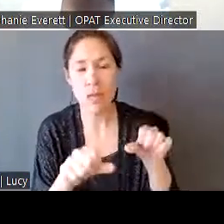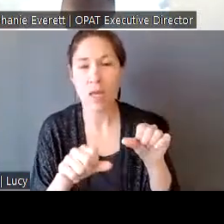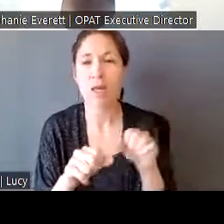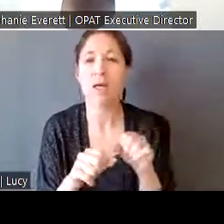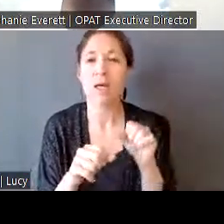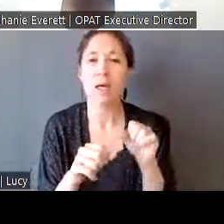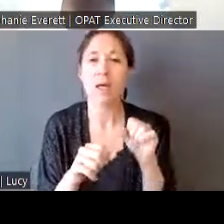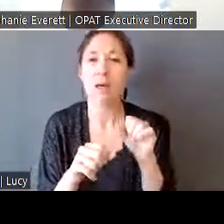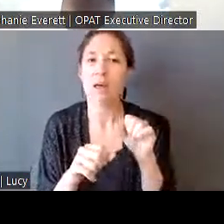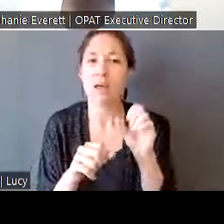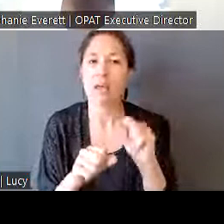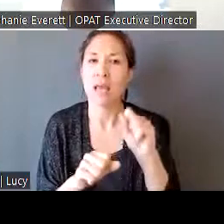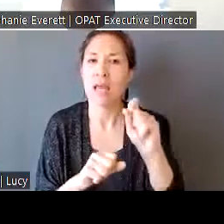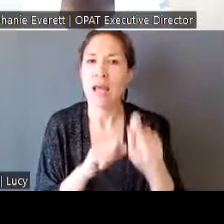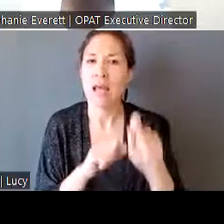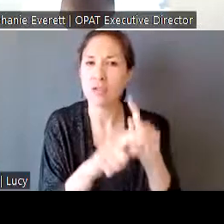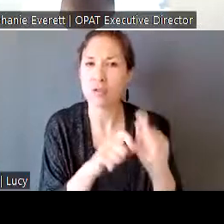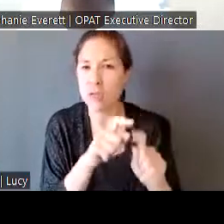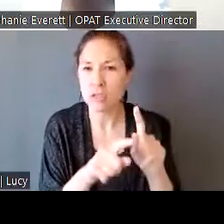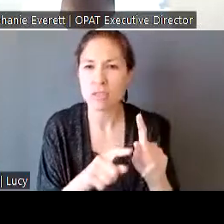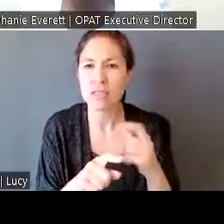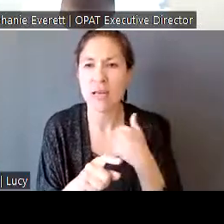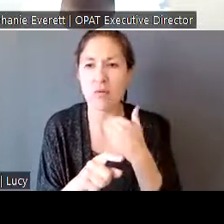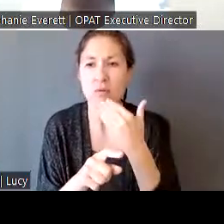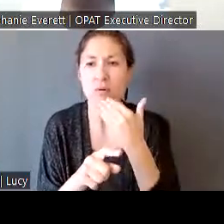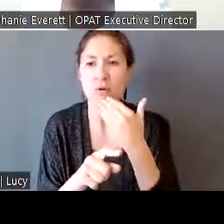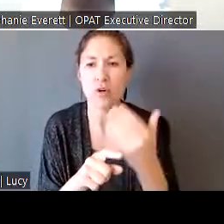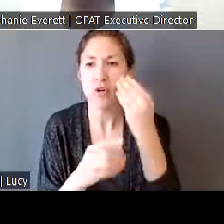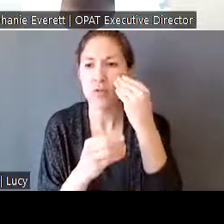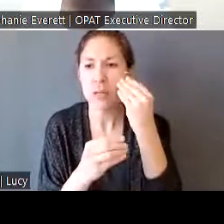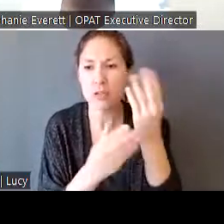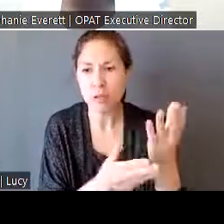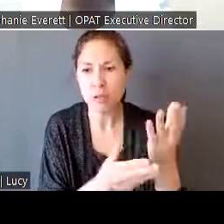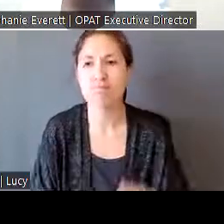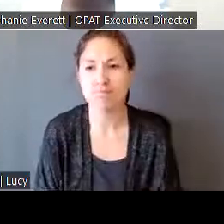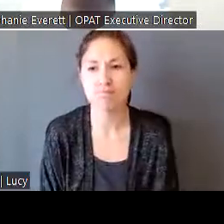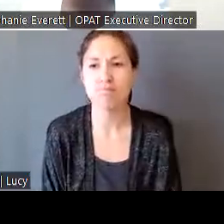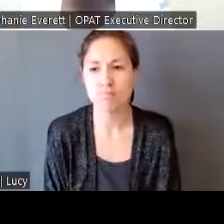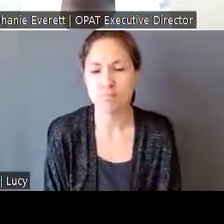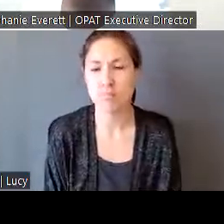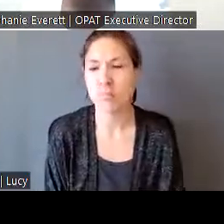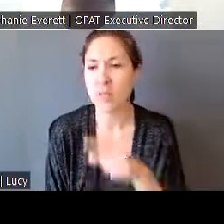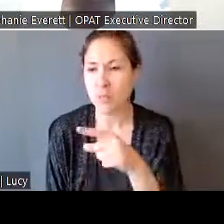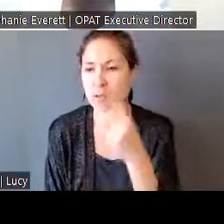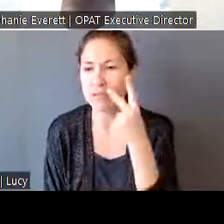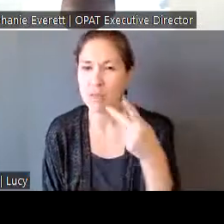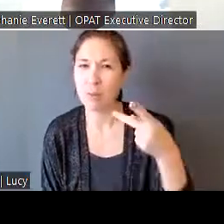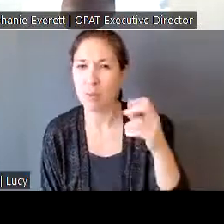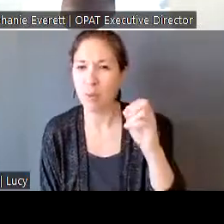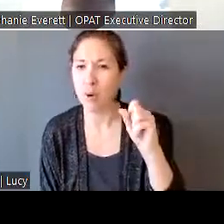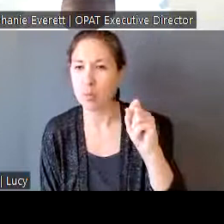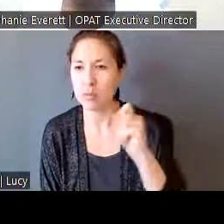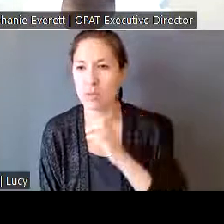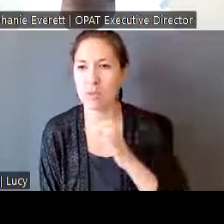and they provide good information on what's going on. And we do have